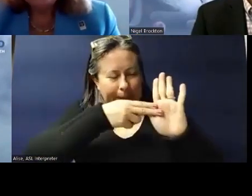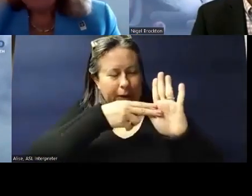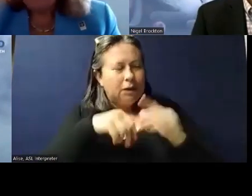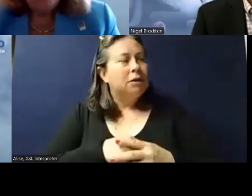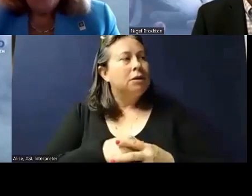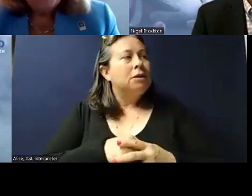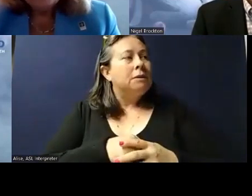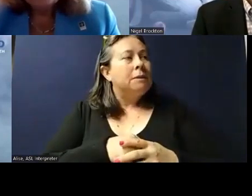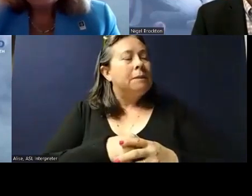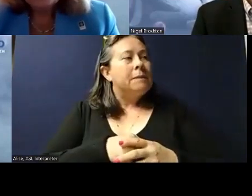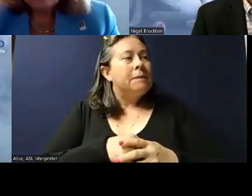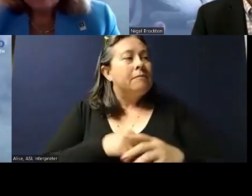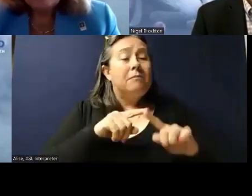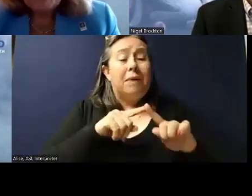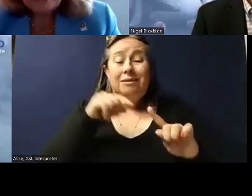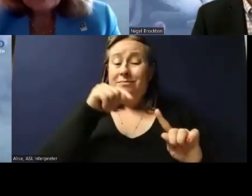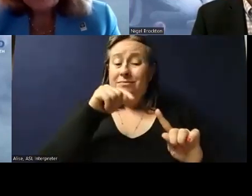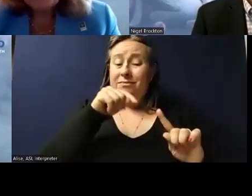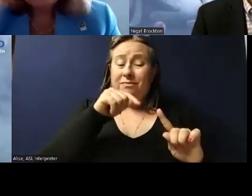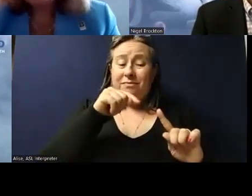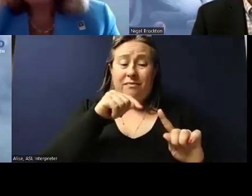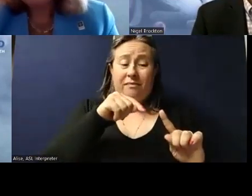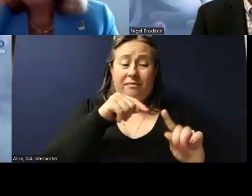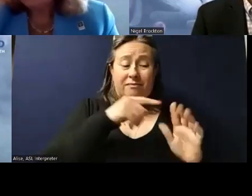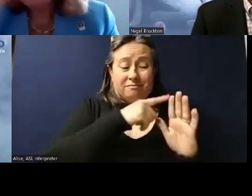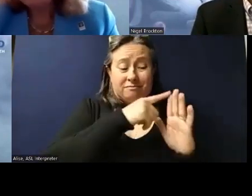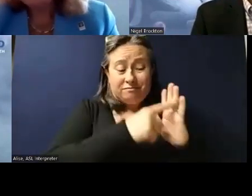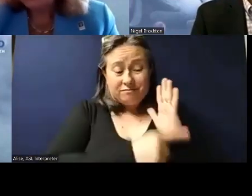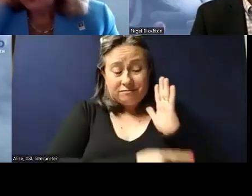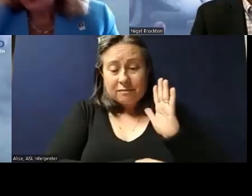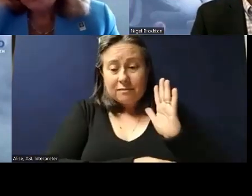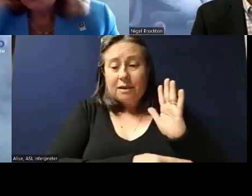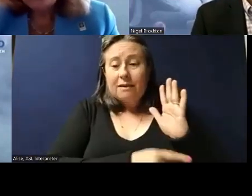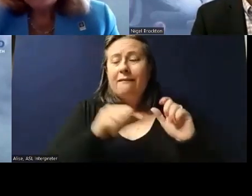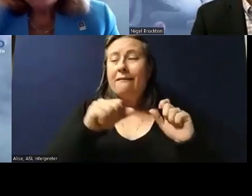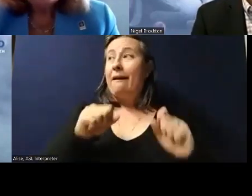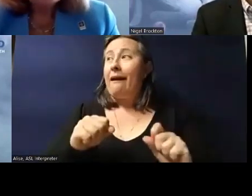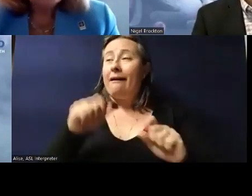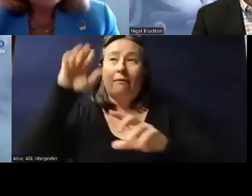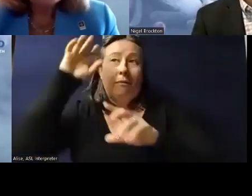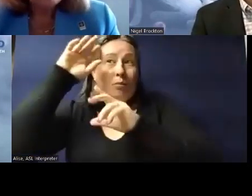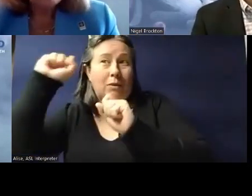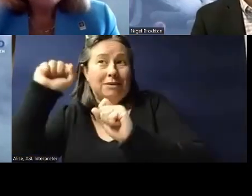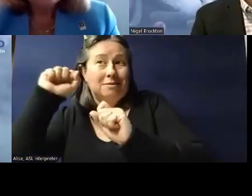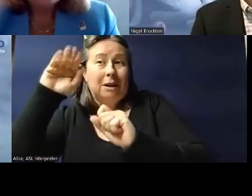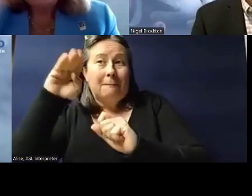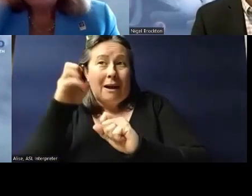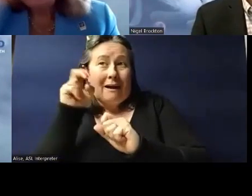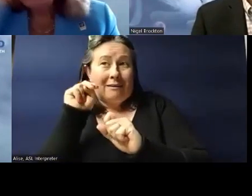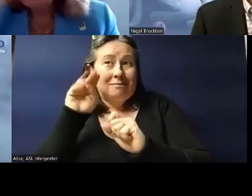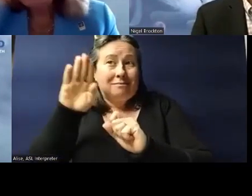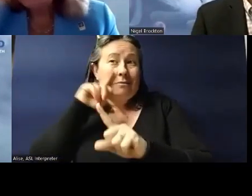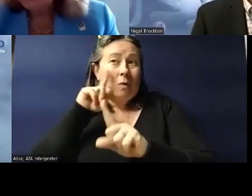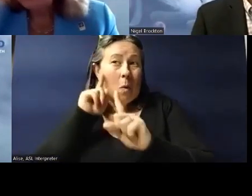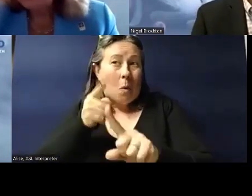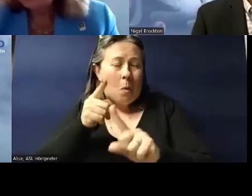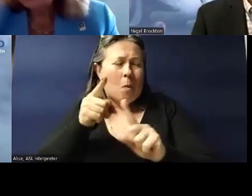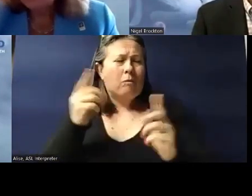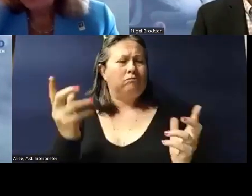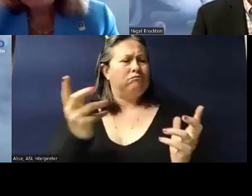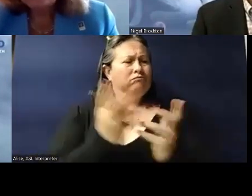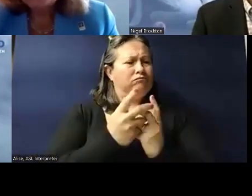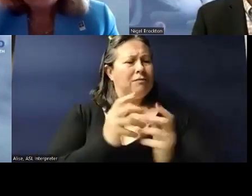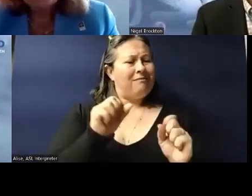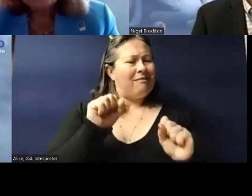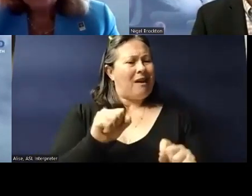with all of this, we can meet President Biden's goal to get, you know, to reduce the cancer